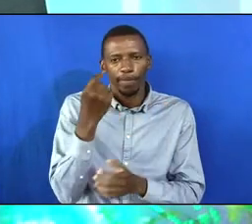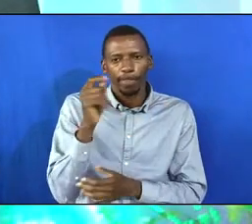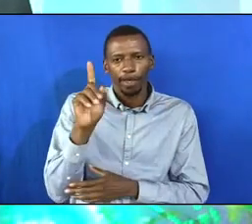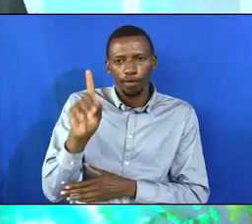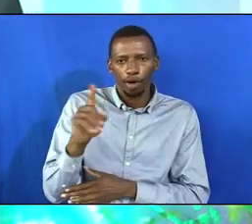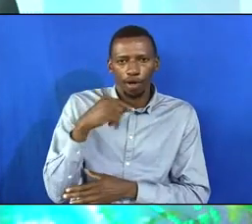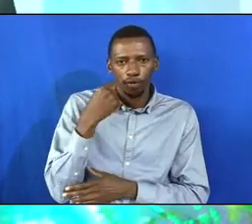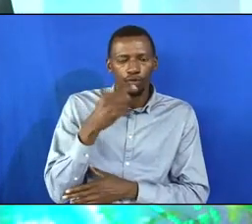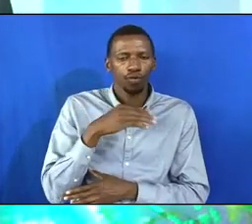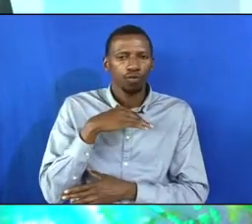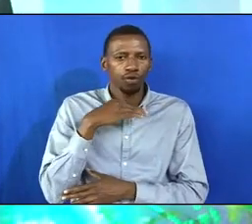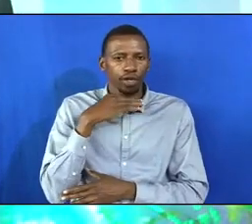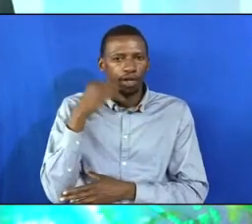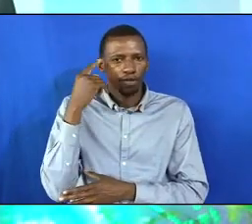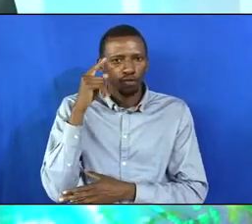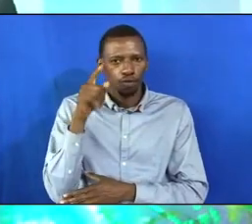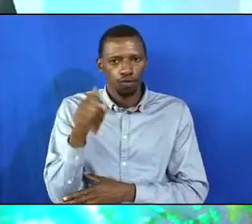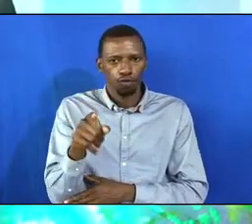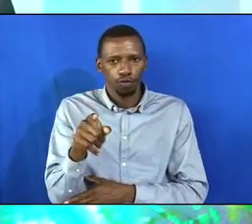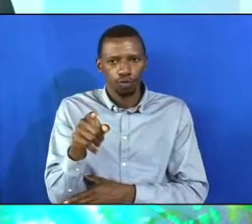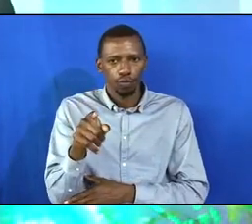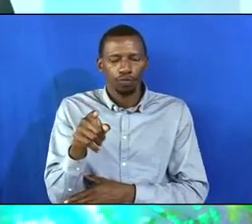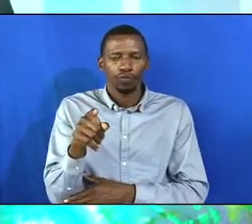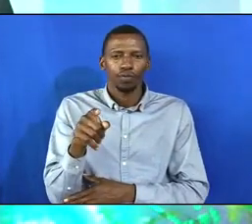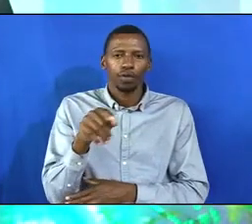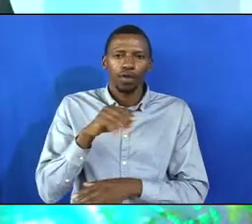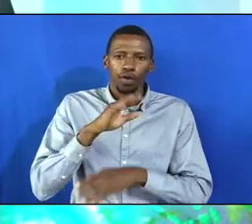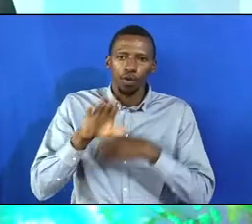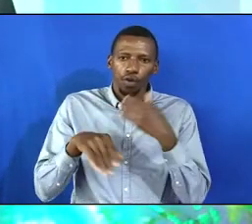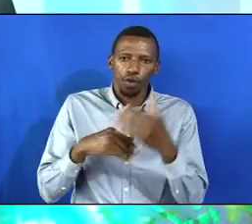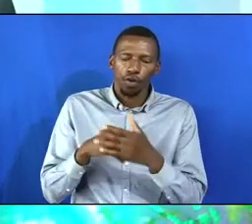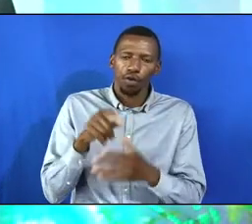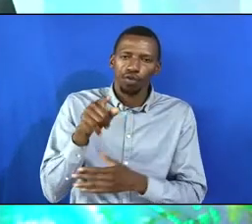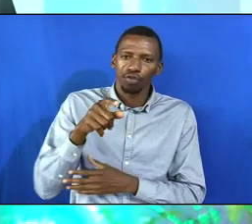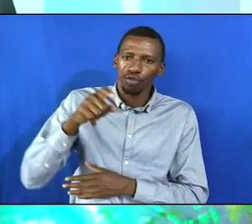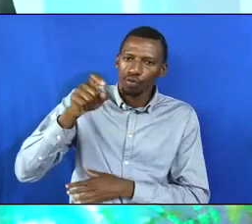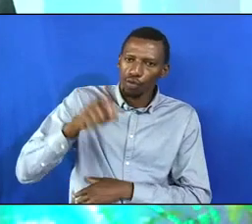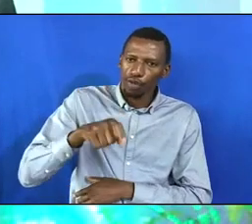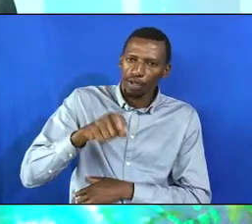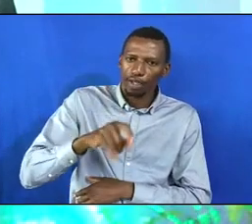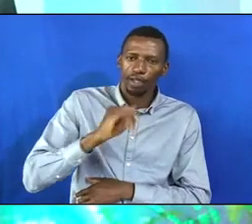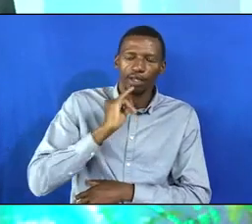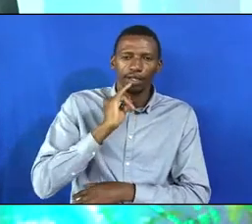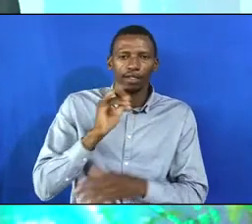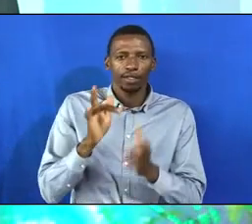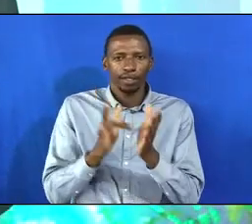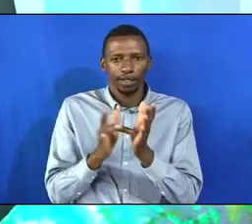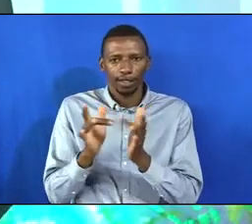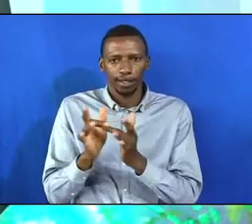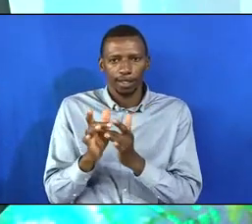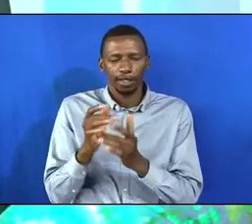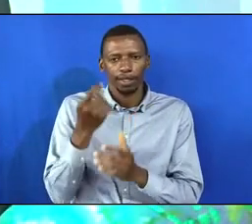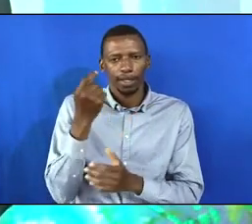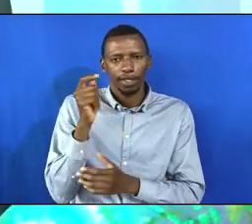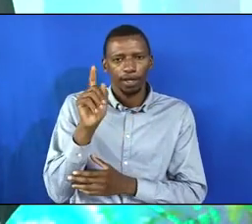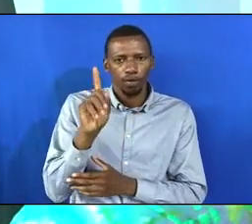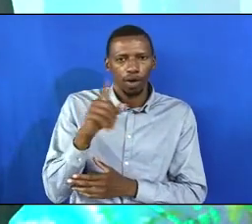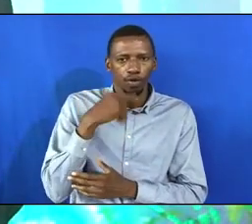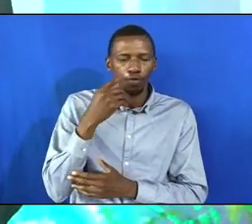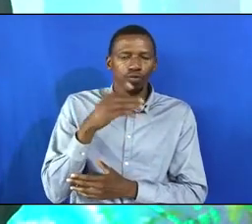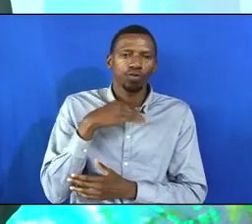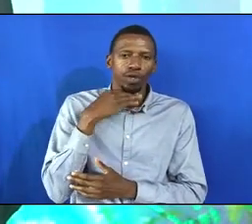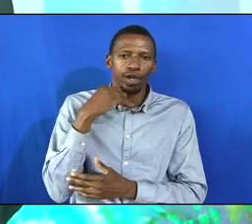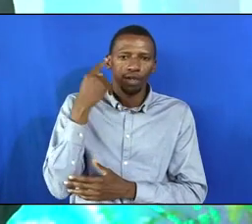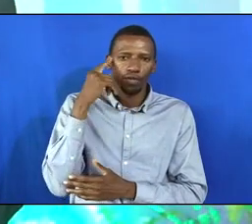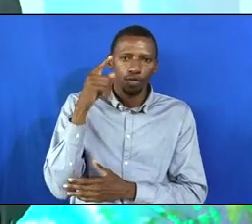All you need is Jesus, the one who died for you. All you need